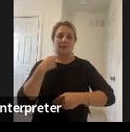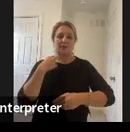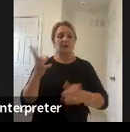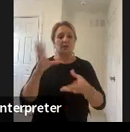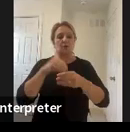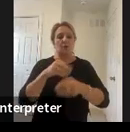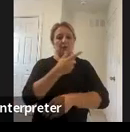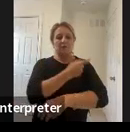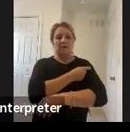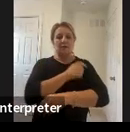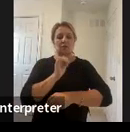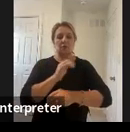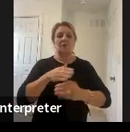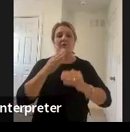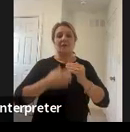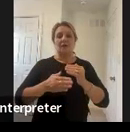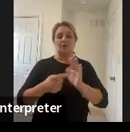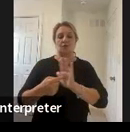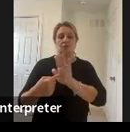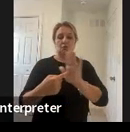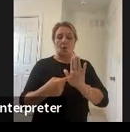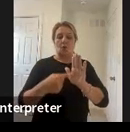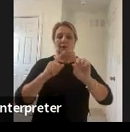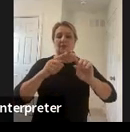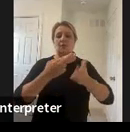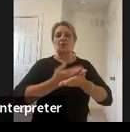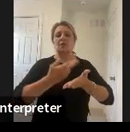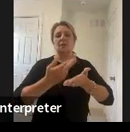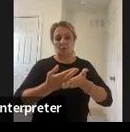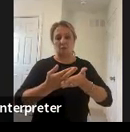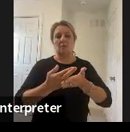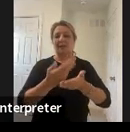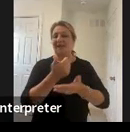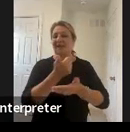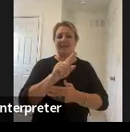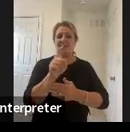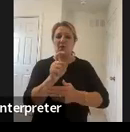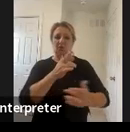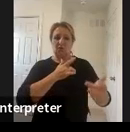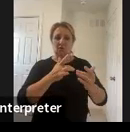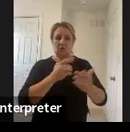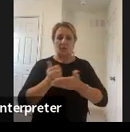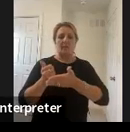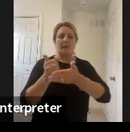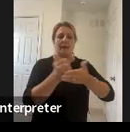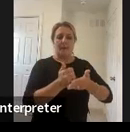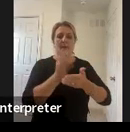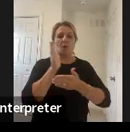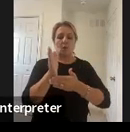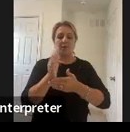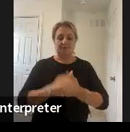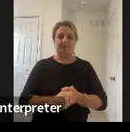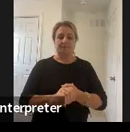And finally, we will be sharing a wealth of resources for anyone who has questions or concerns about monkeypox. First